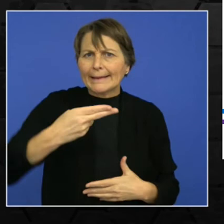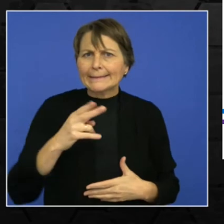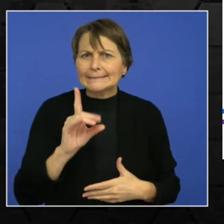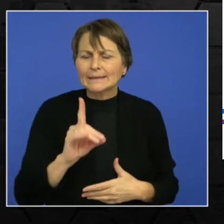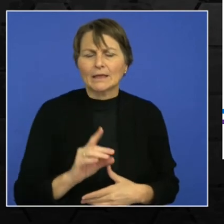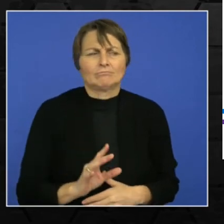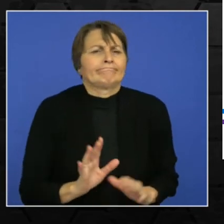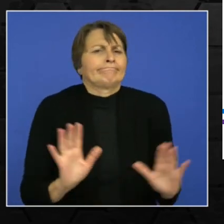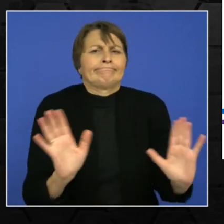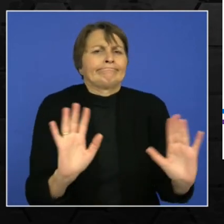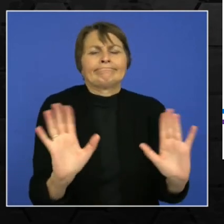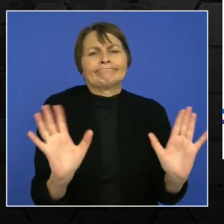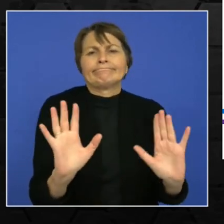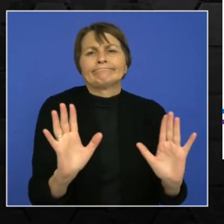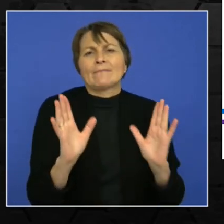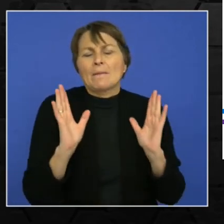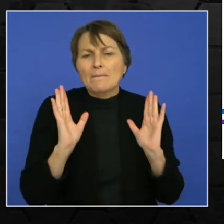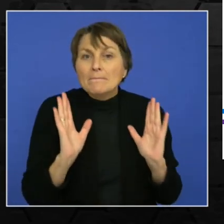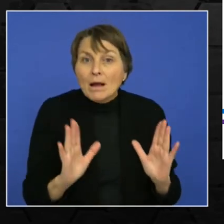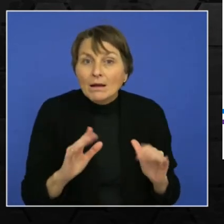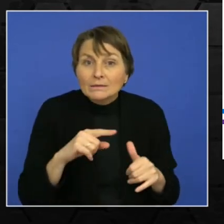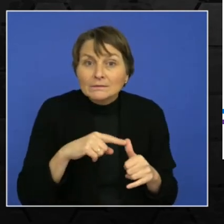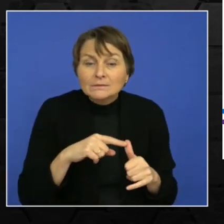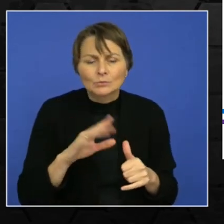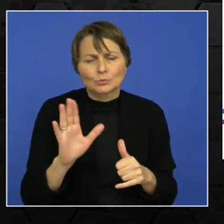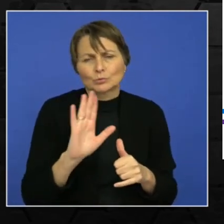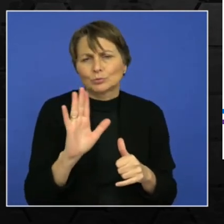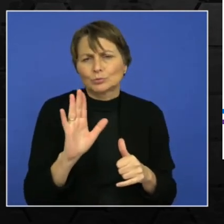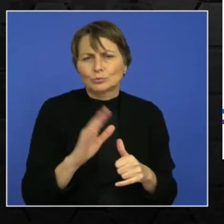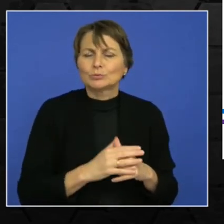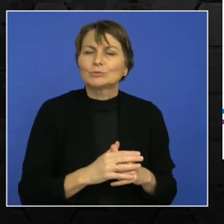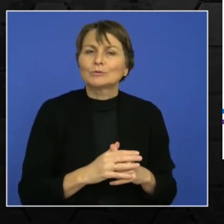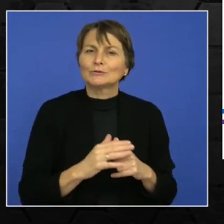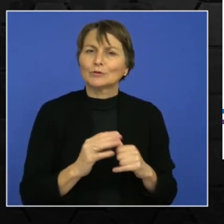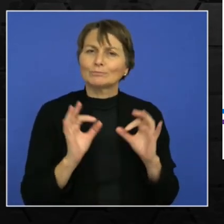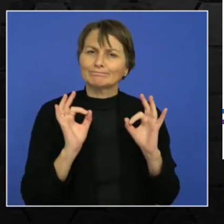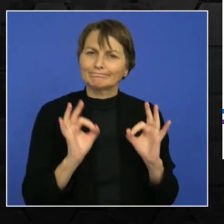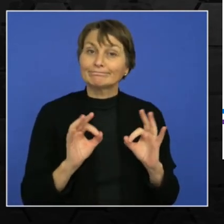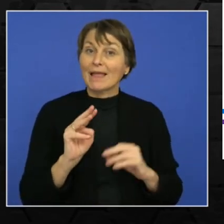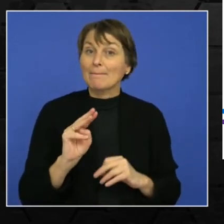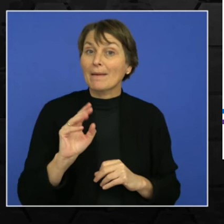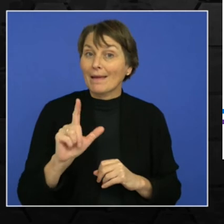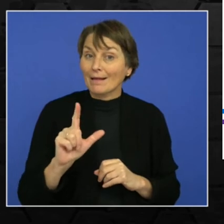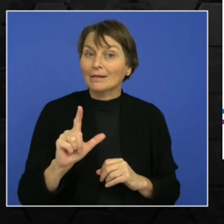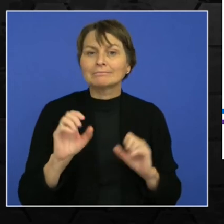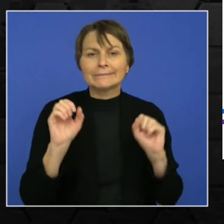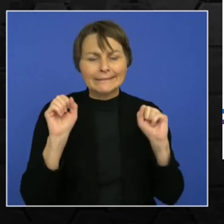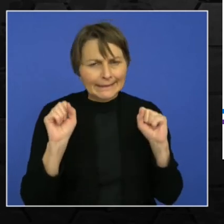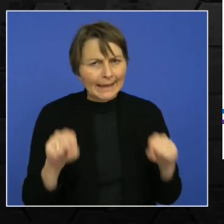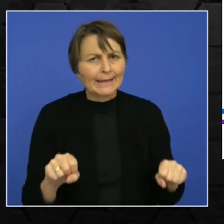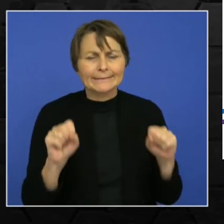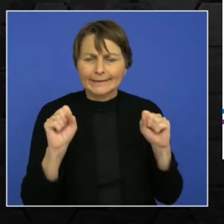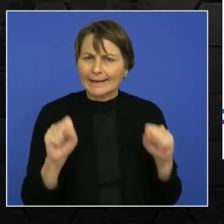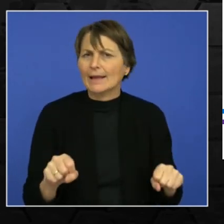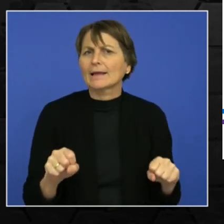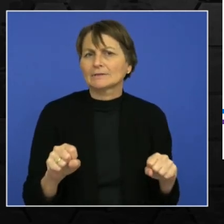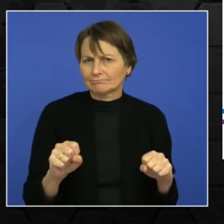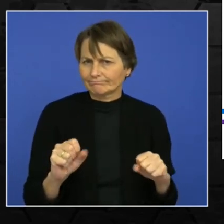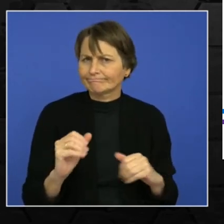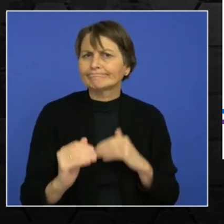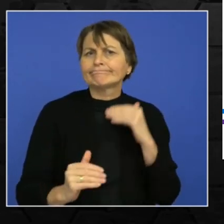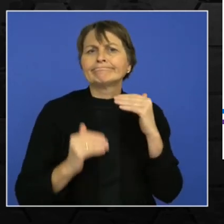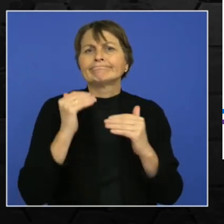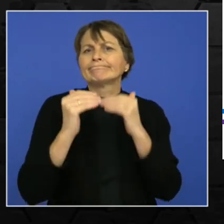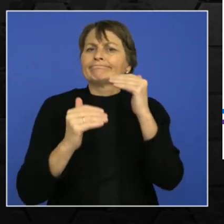to be a PhD in order to be in ML. I've seen people without degrees, without graduations, doing making a